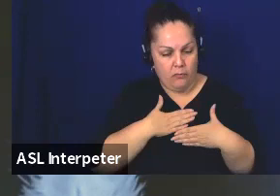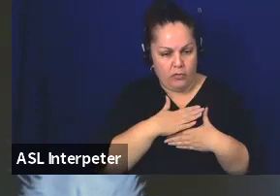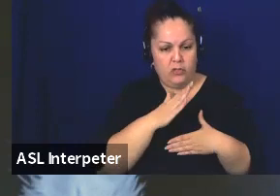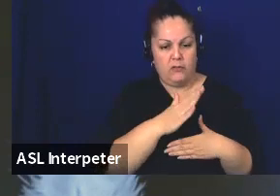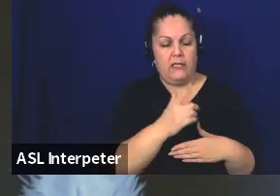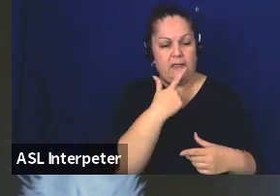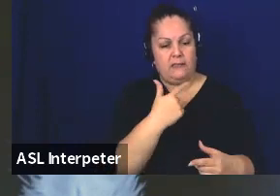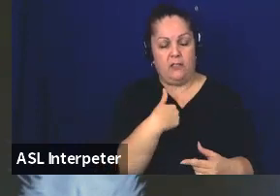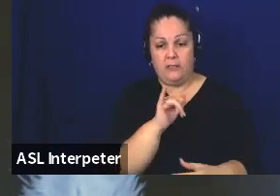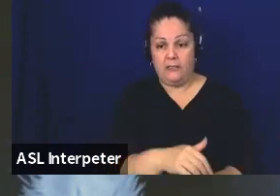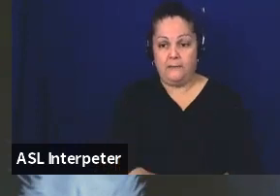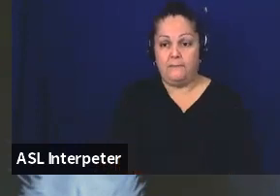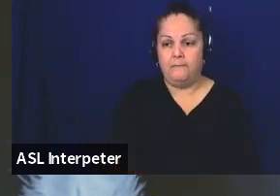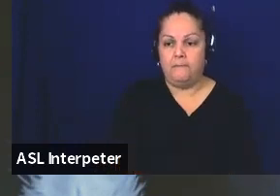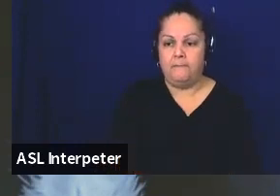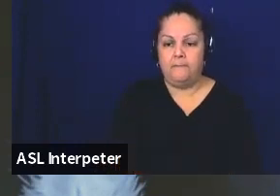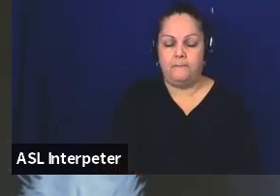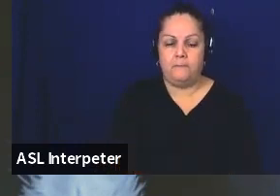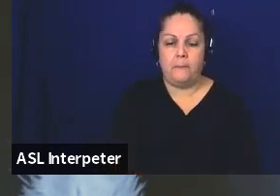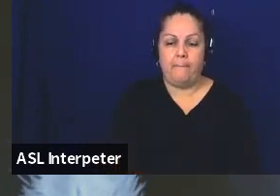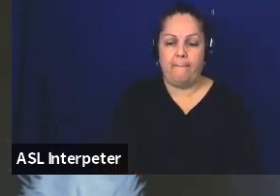telling us this.